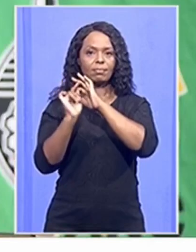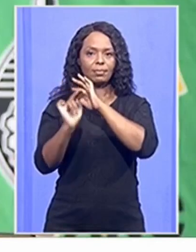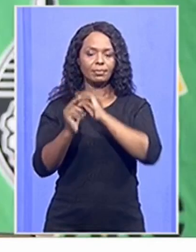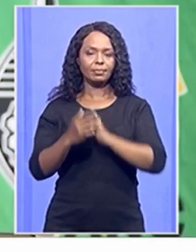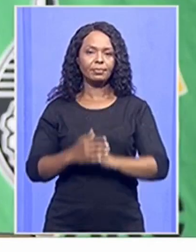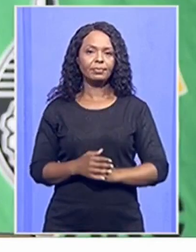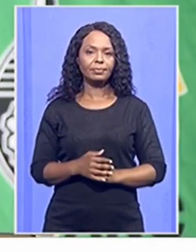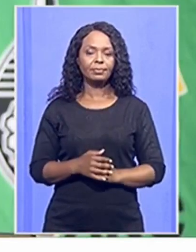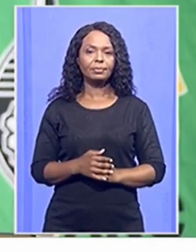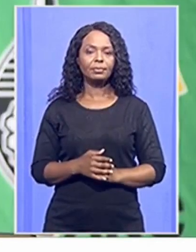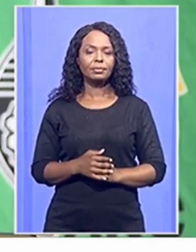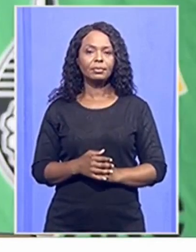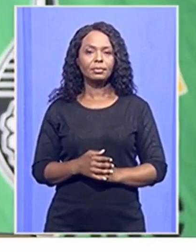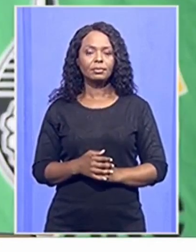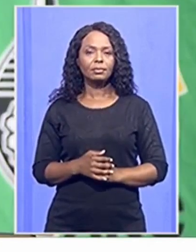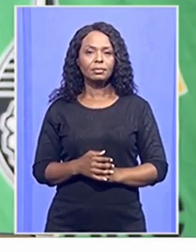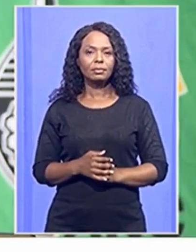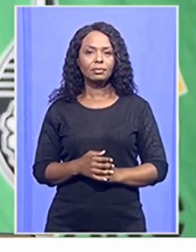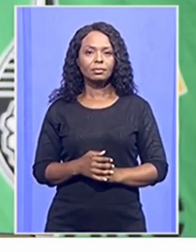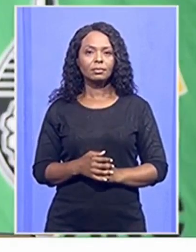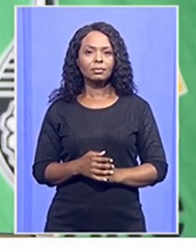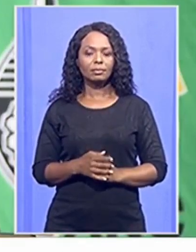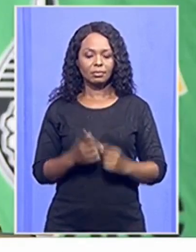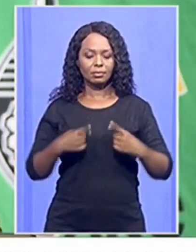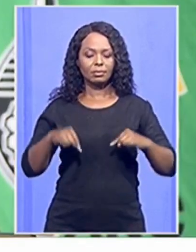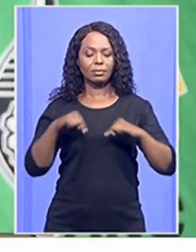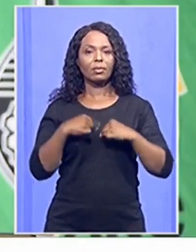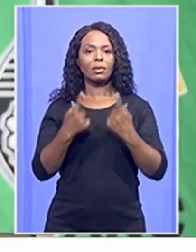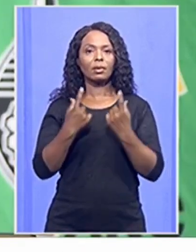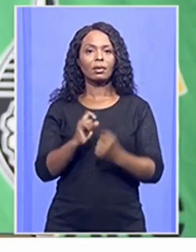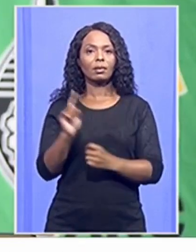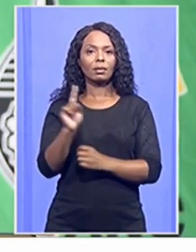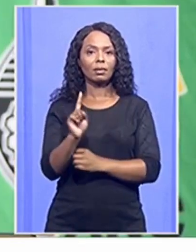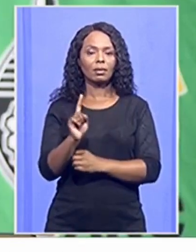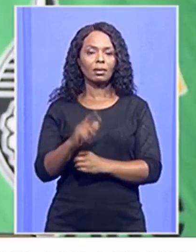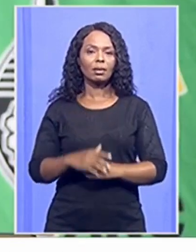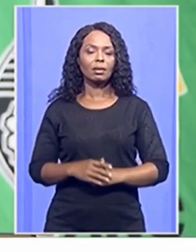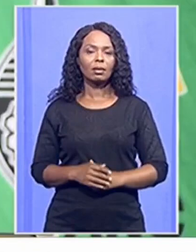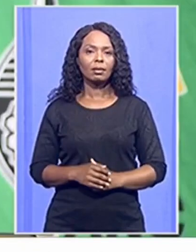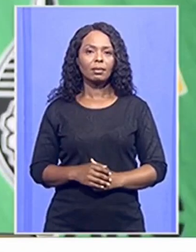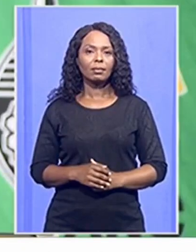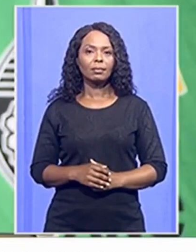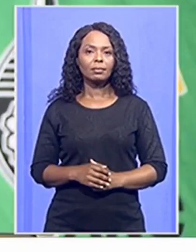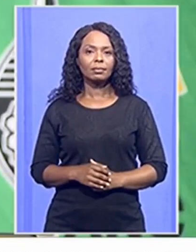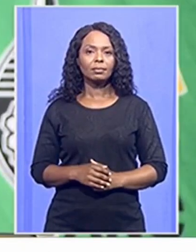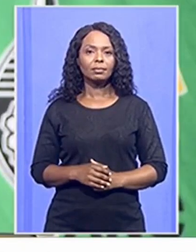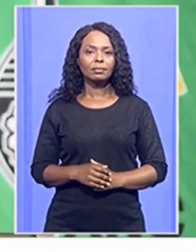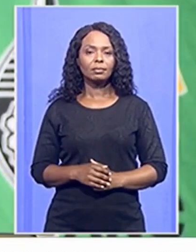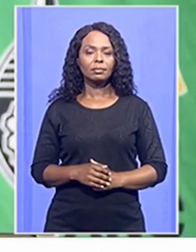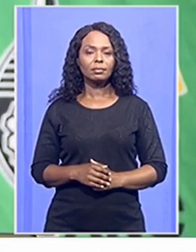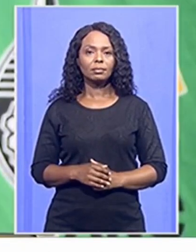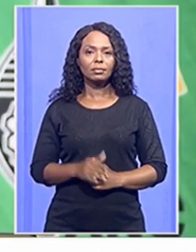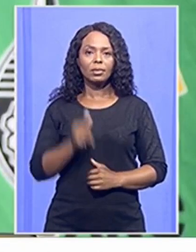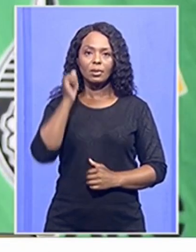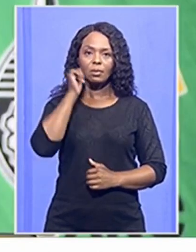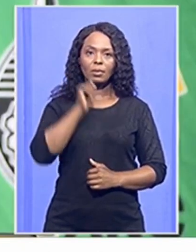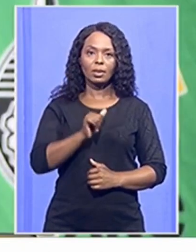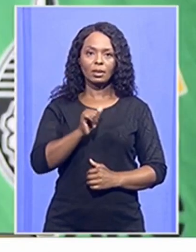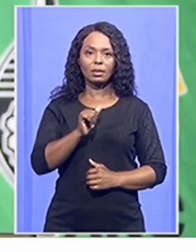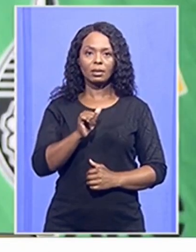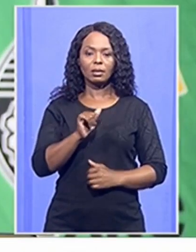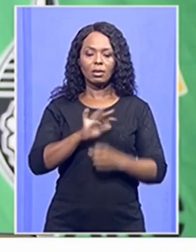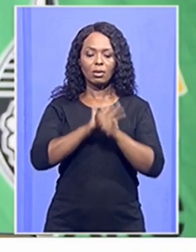Like what we did when we faced COVID